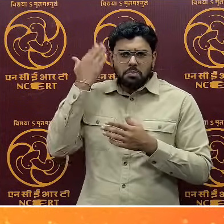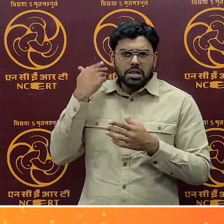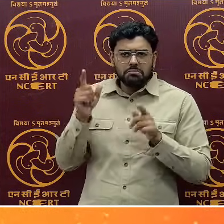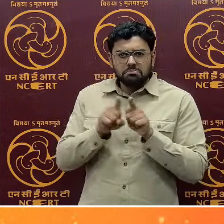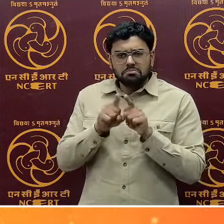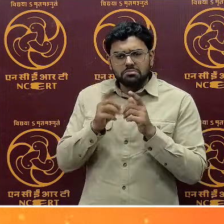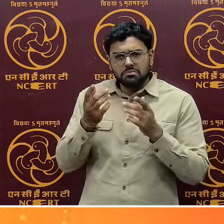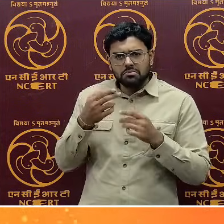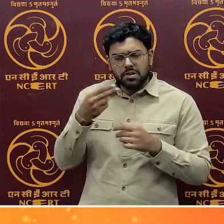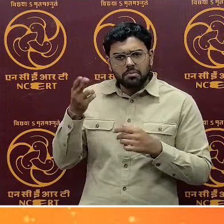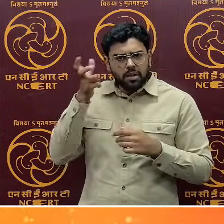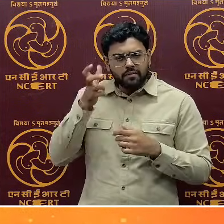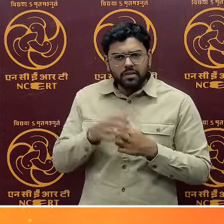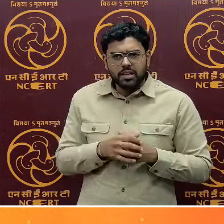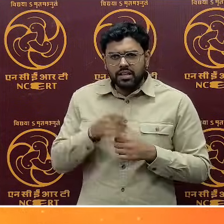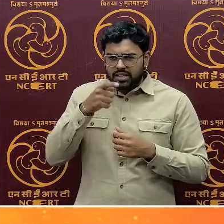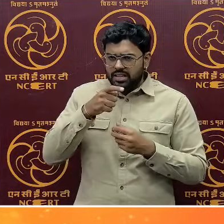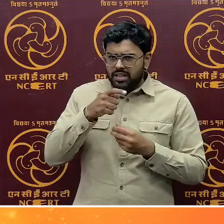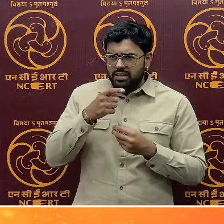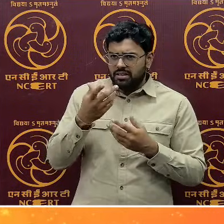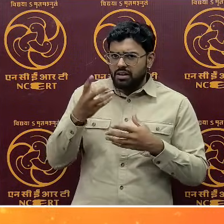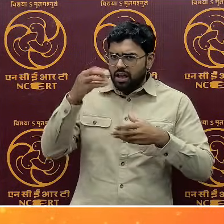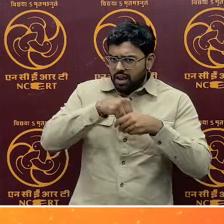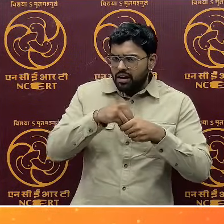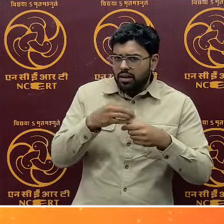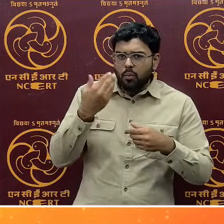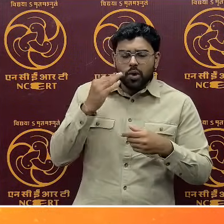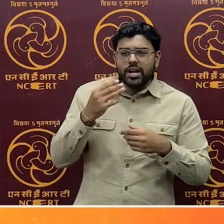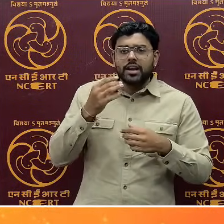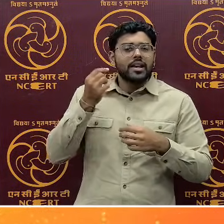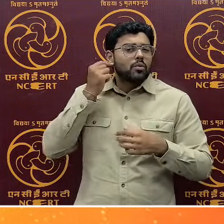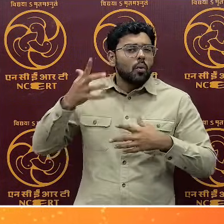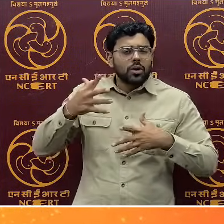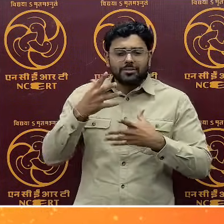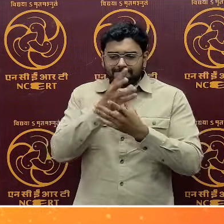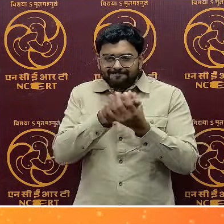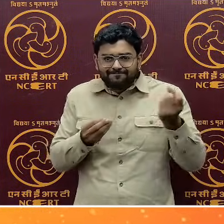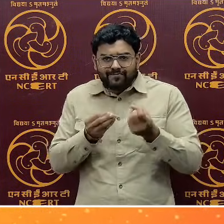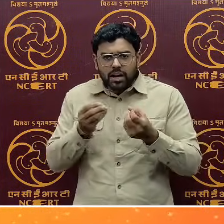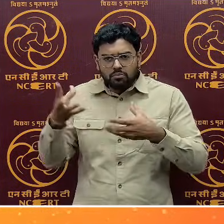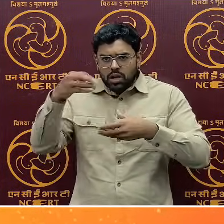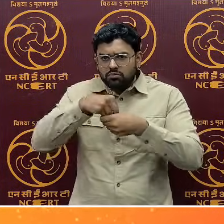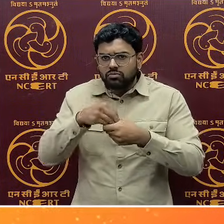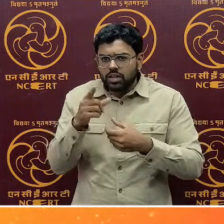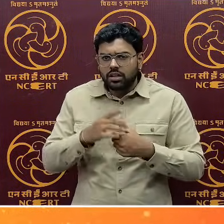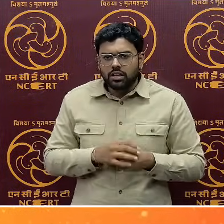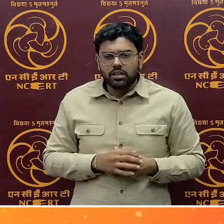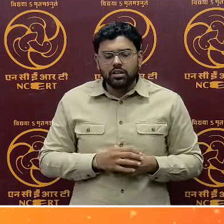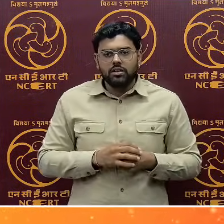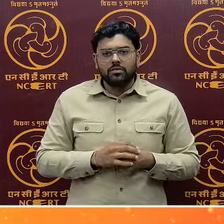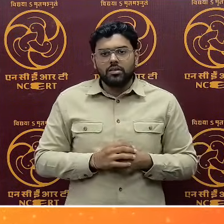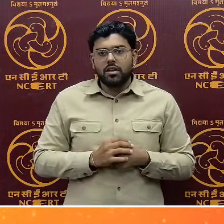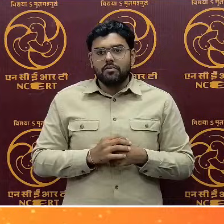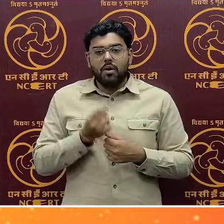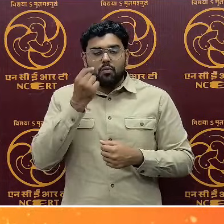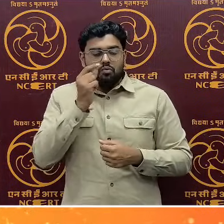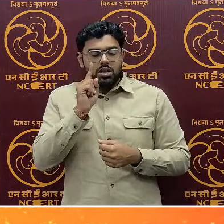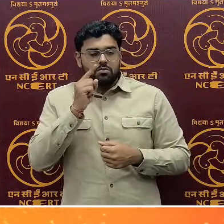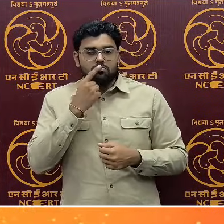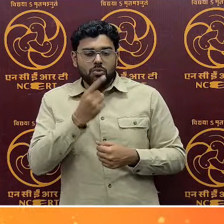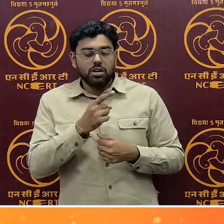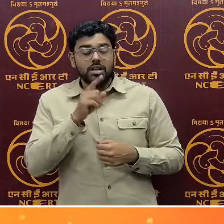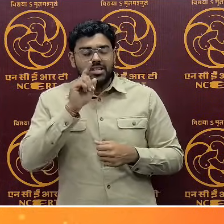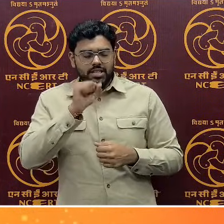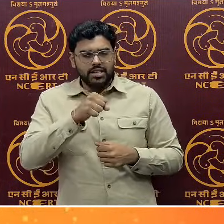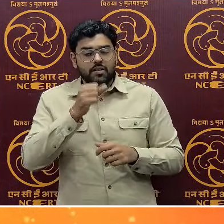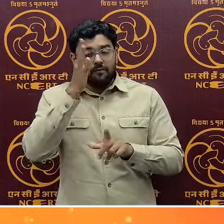before. Wasn't he mixed up in a jewelry robbery a few years ago? So he replied, Chief Brown replied, yes, 5